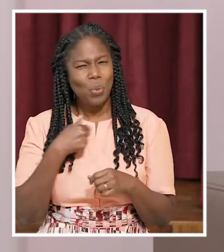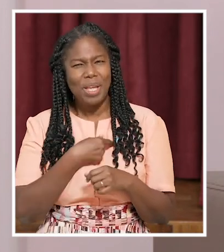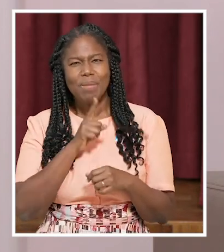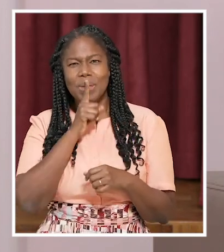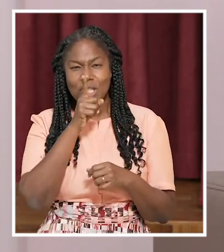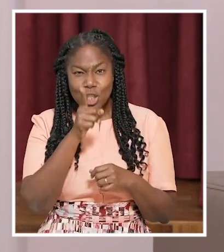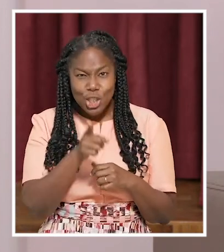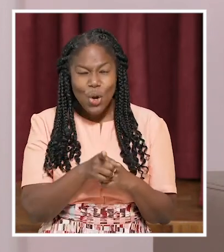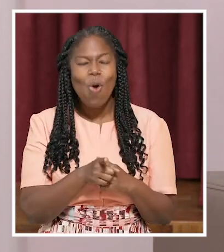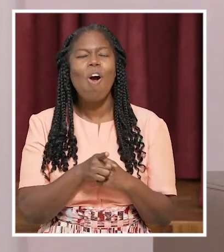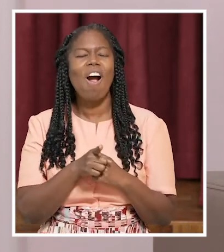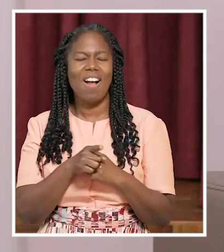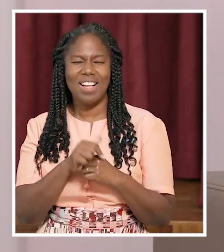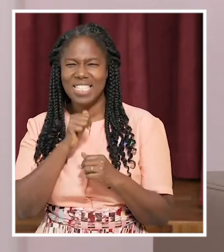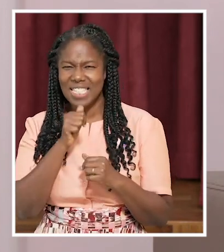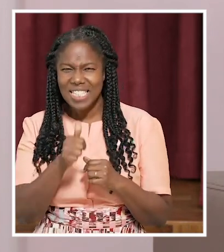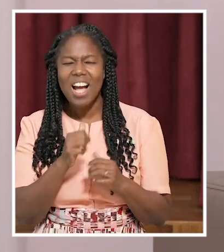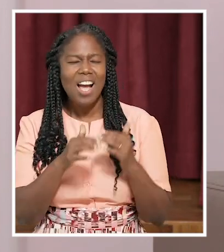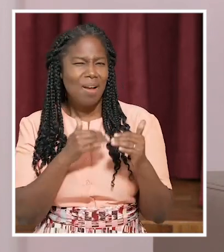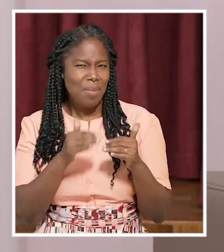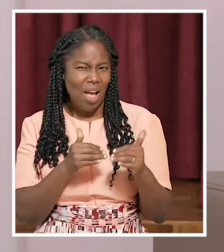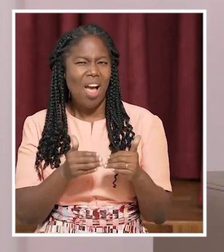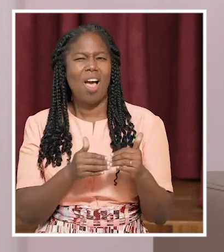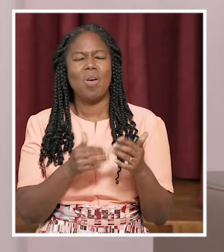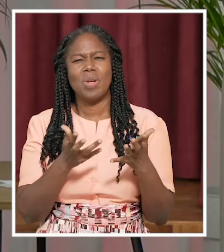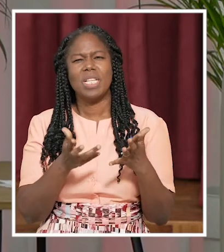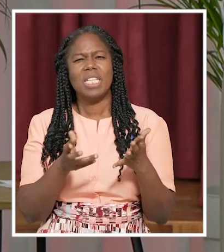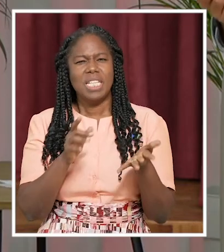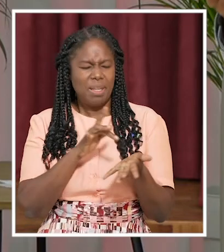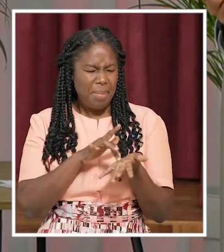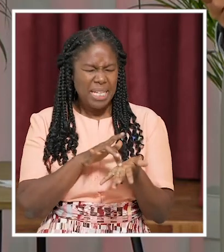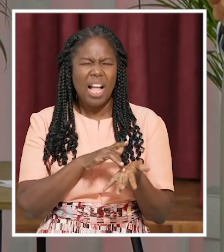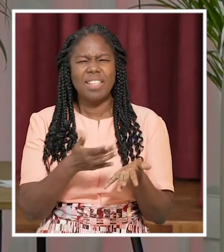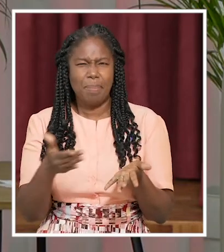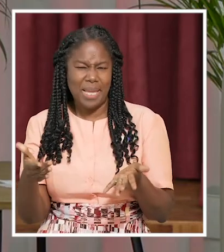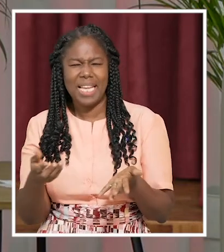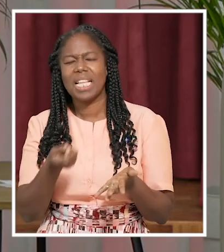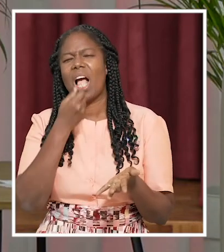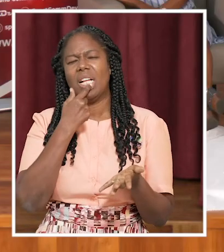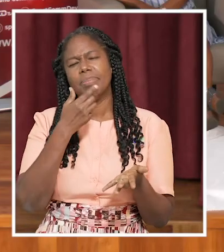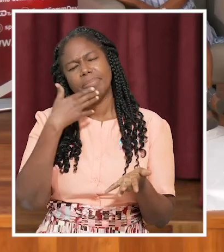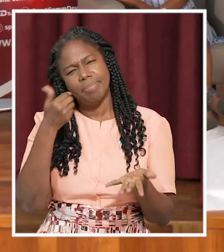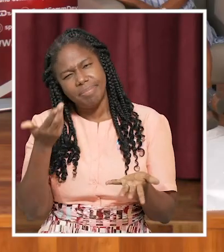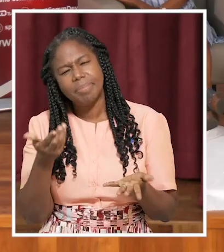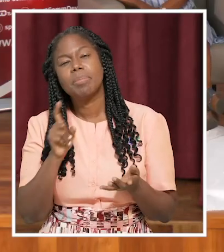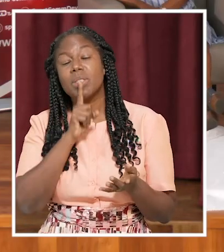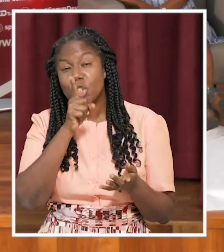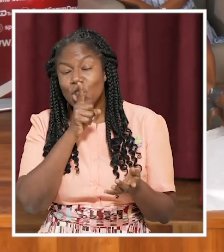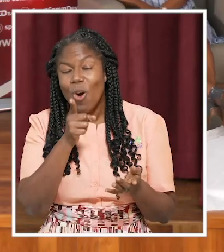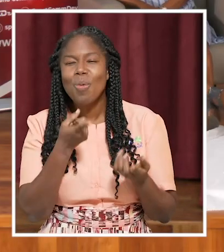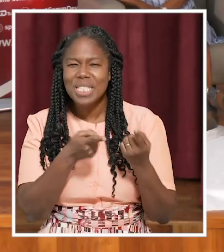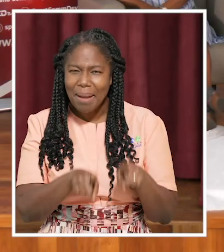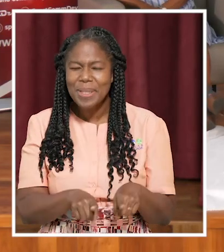isn't a medical cause that needs to be treated. So, ladies, I want to thank you very much for joining us today. And for those of you at home,